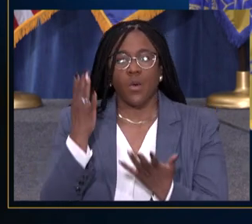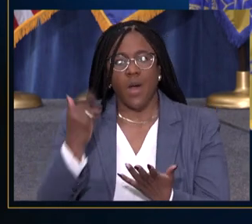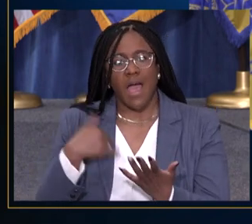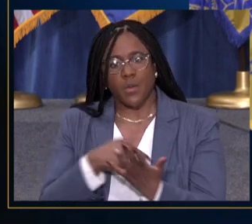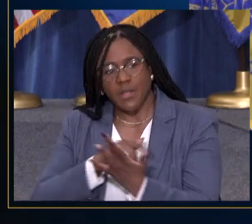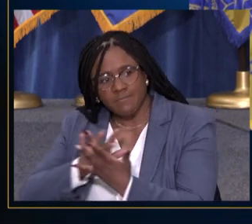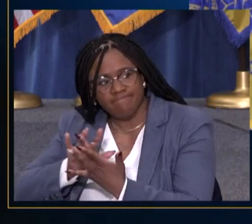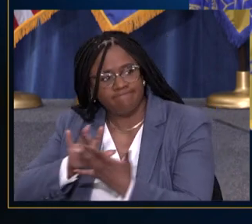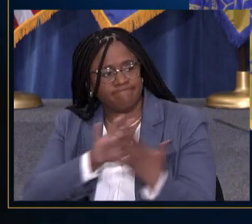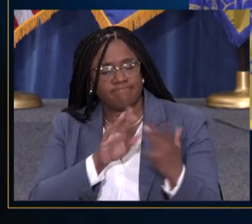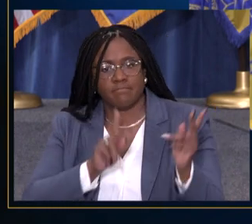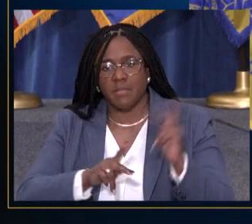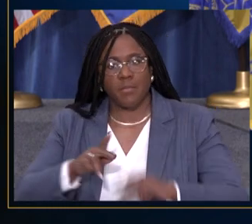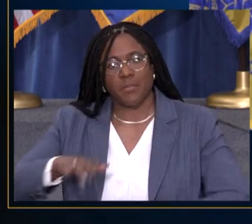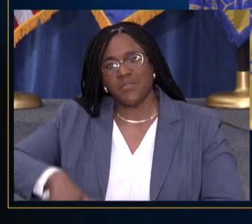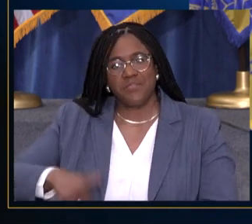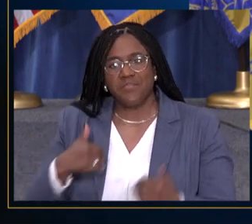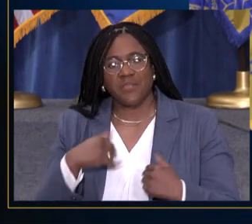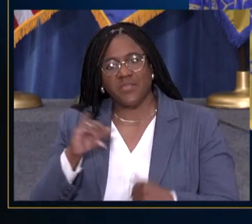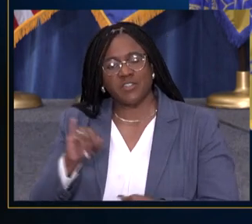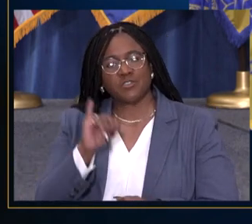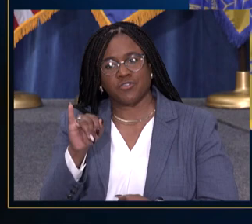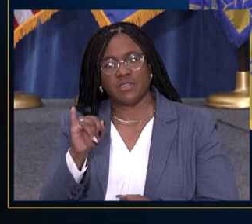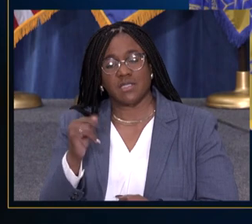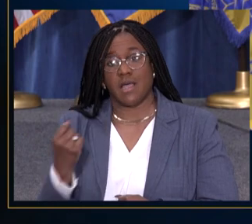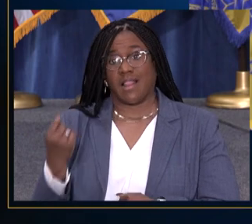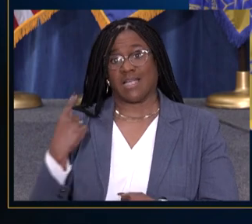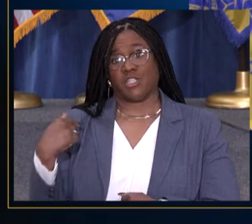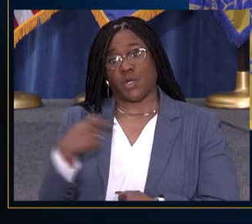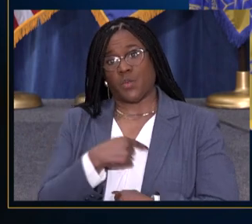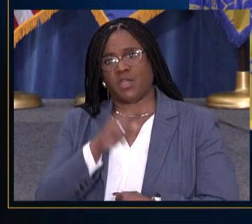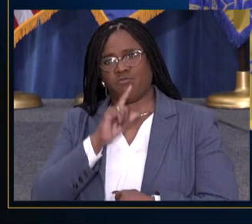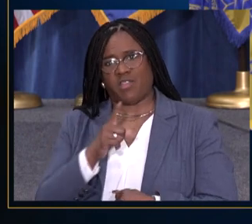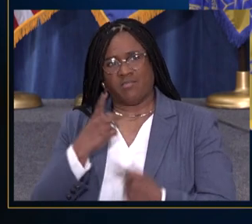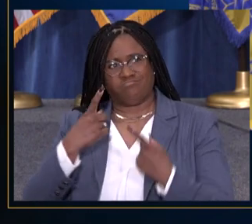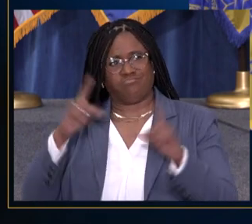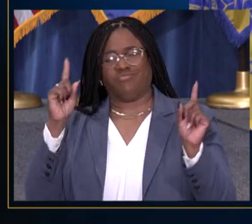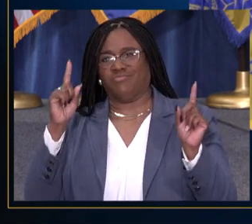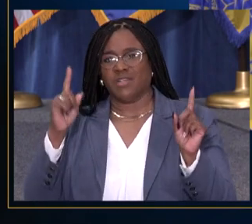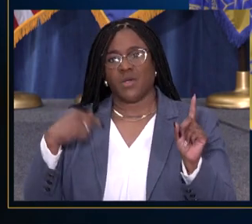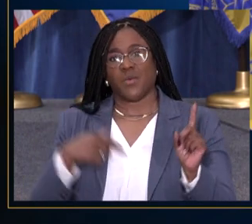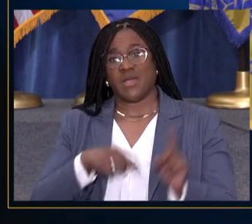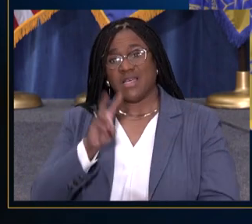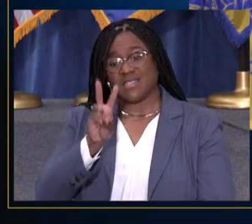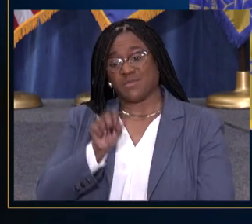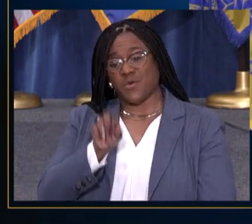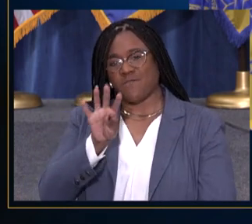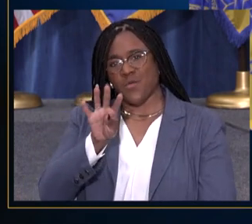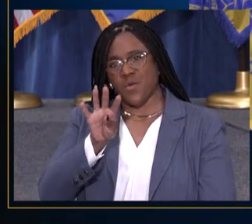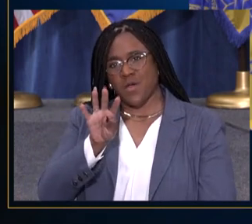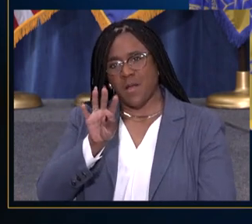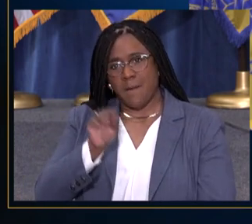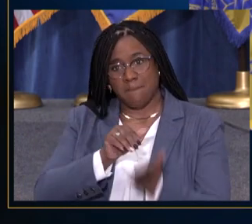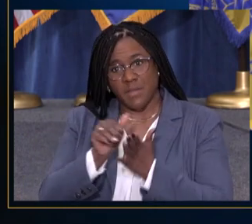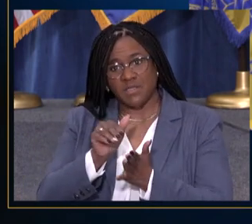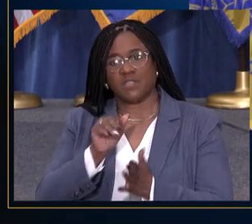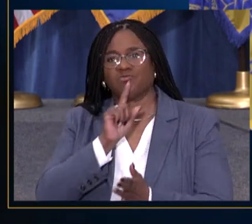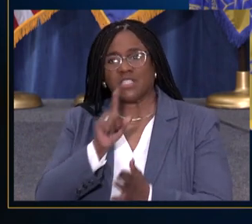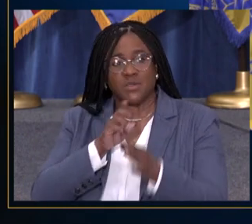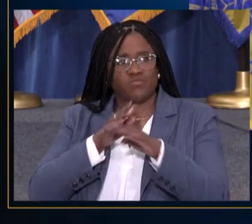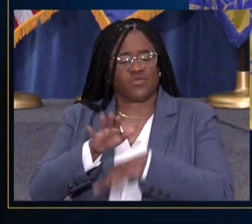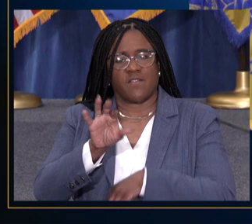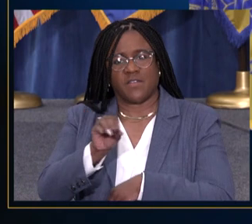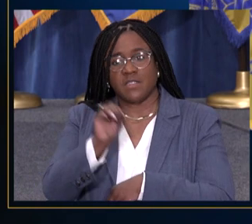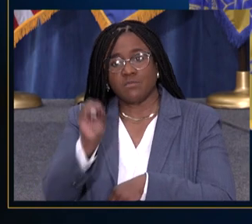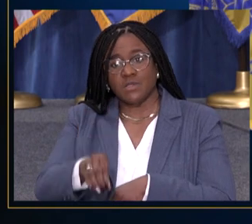to people who didn't have insurance before. Last year, when we broke that record and got to 16.4 million, more than 50%